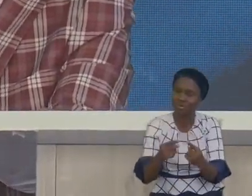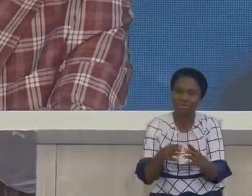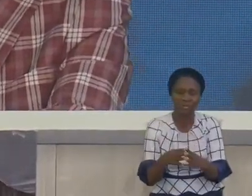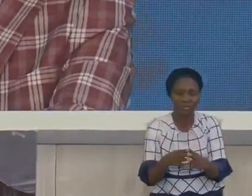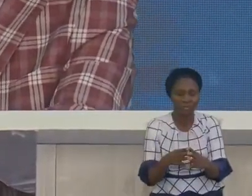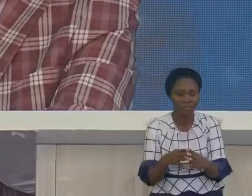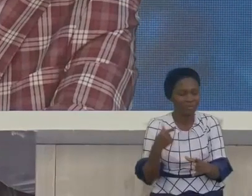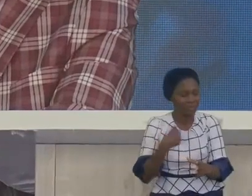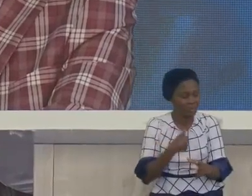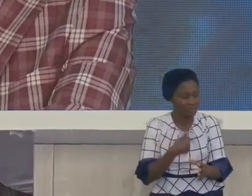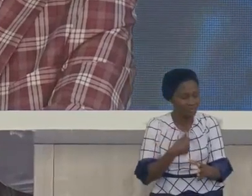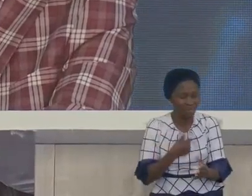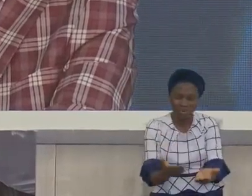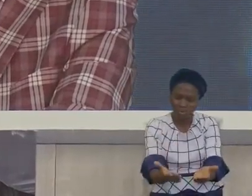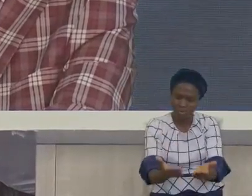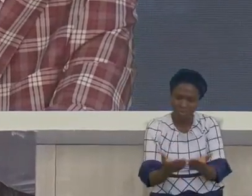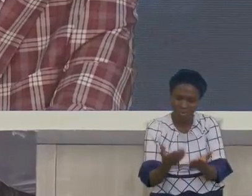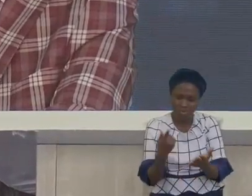all over.